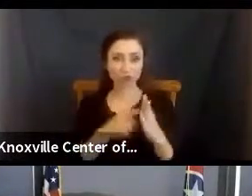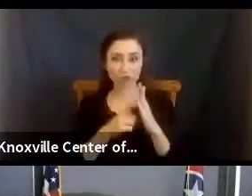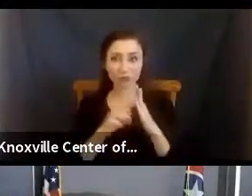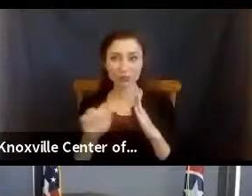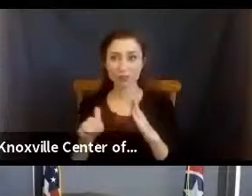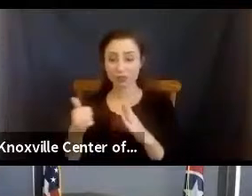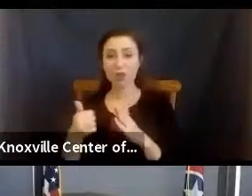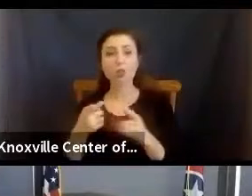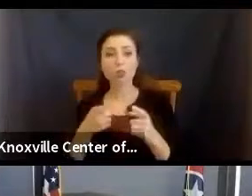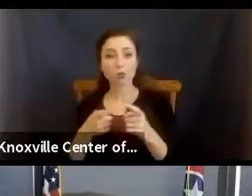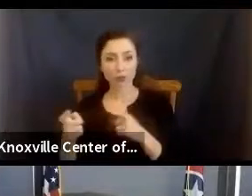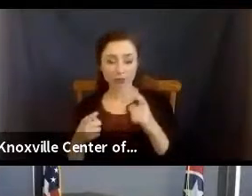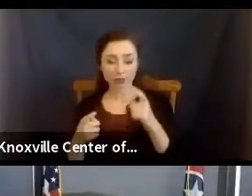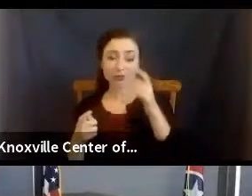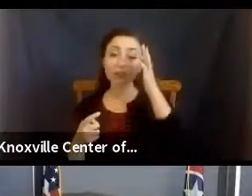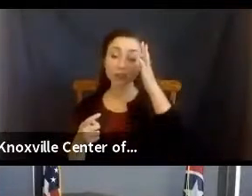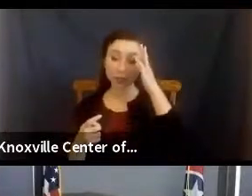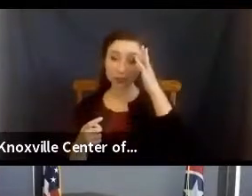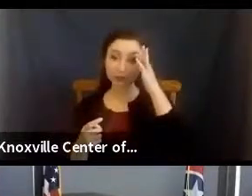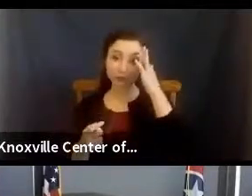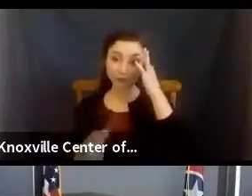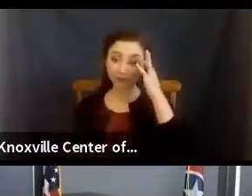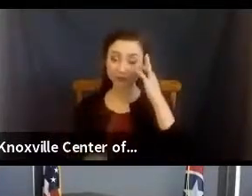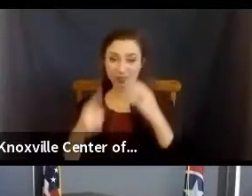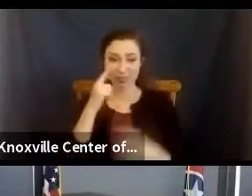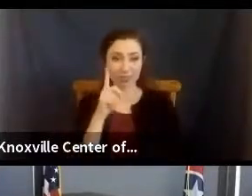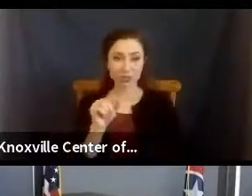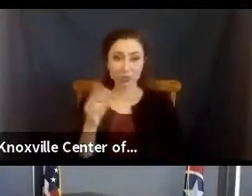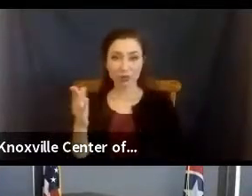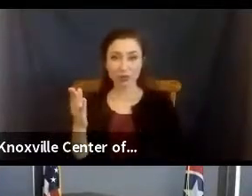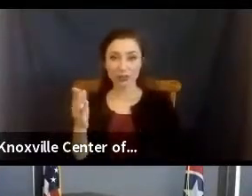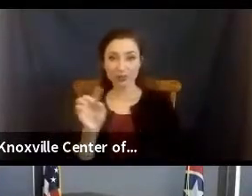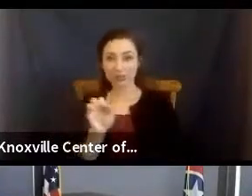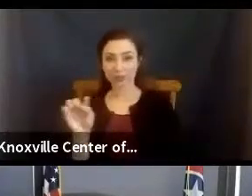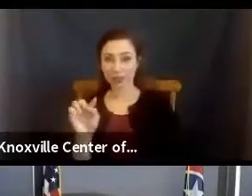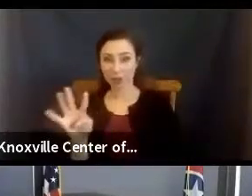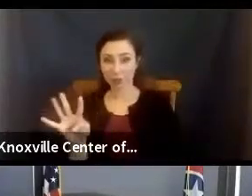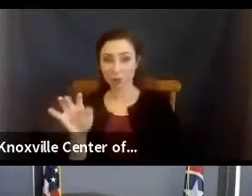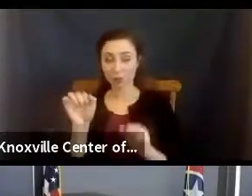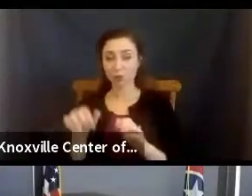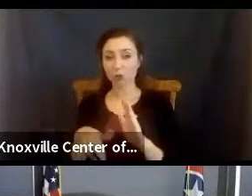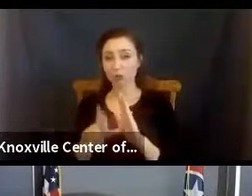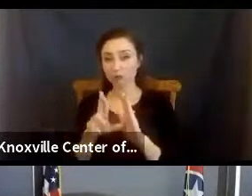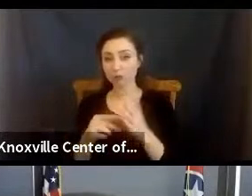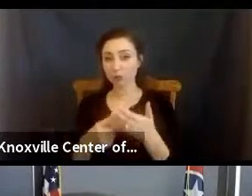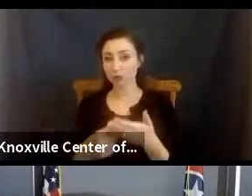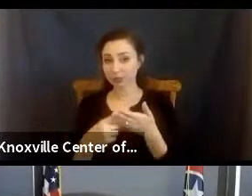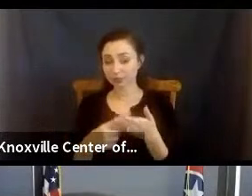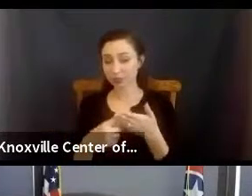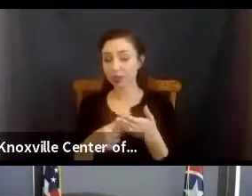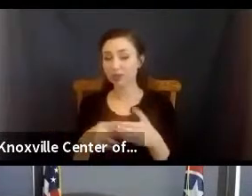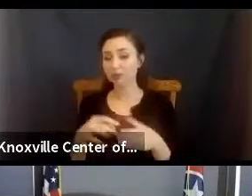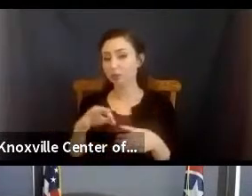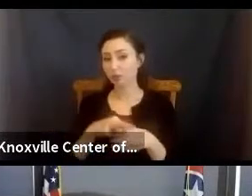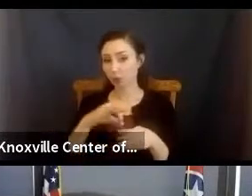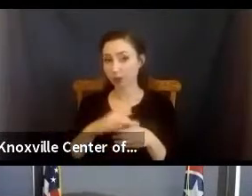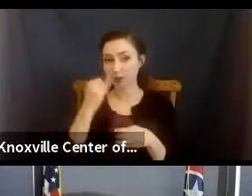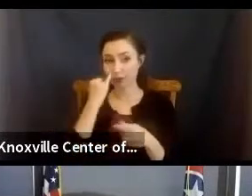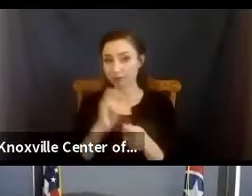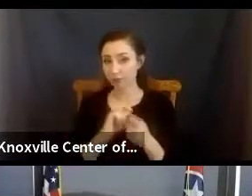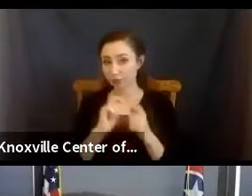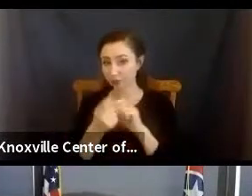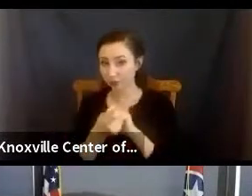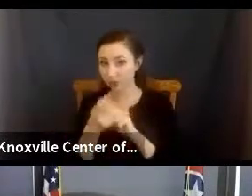regulations, I think 2020-4 could be reviewed and discussed and voted on if there's a change